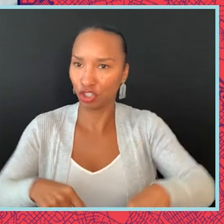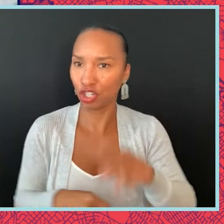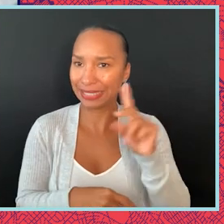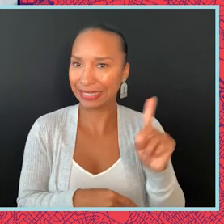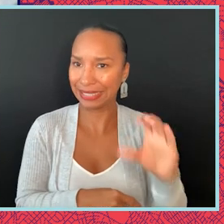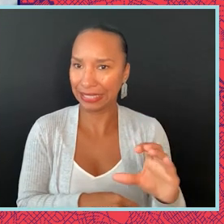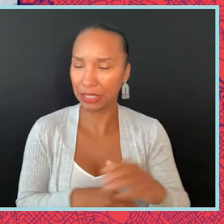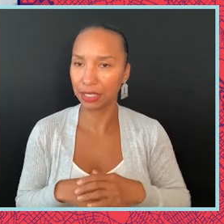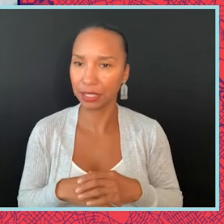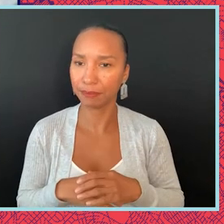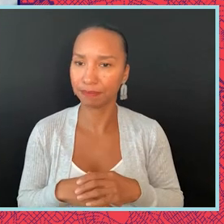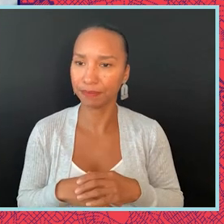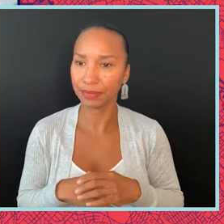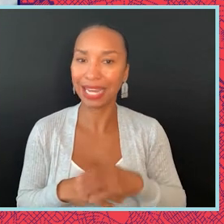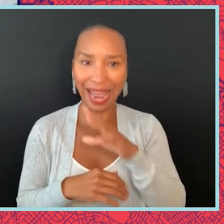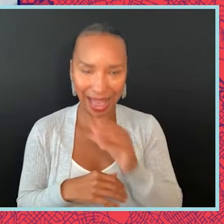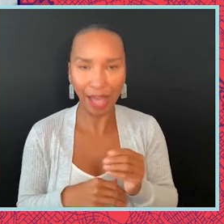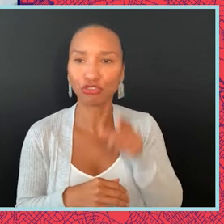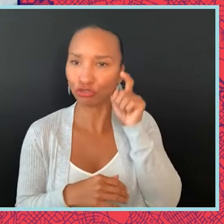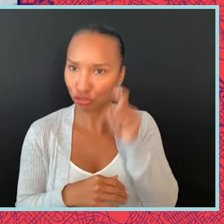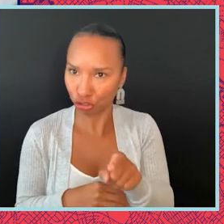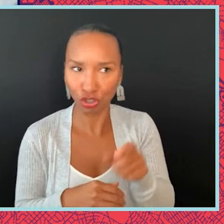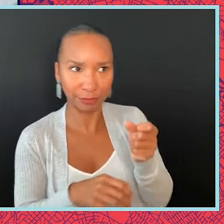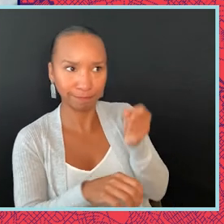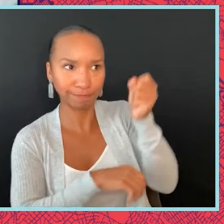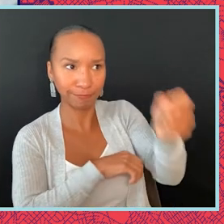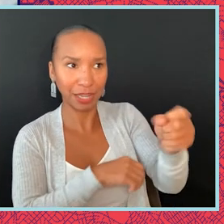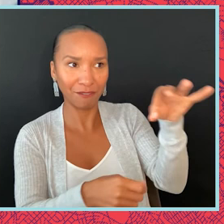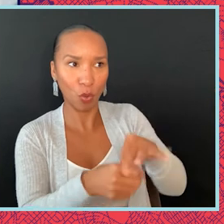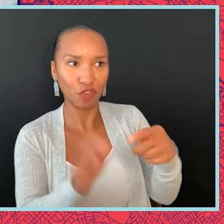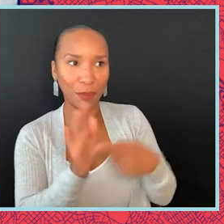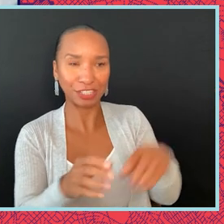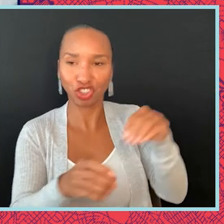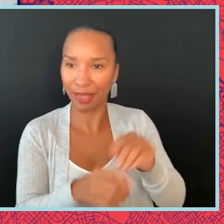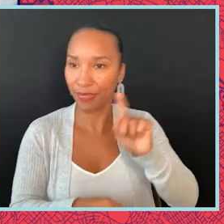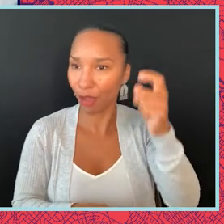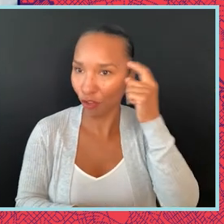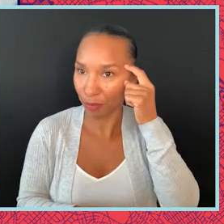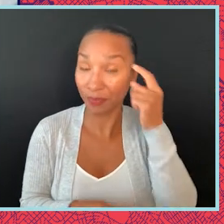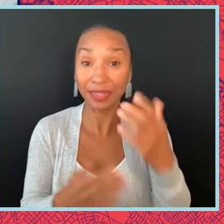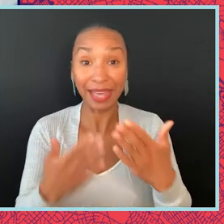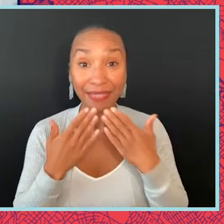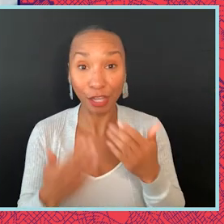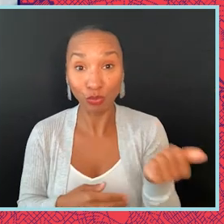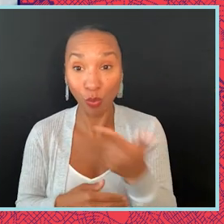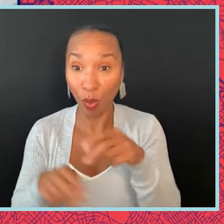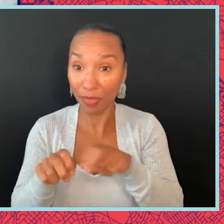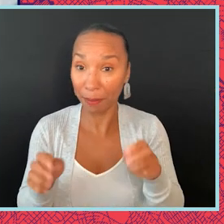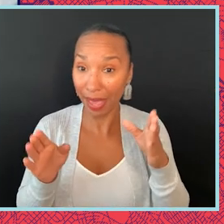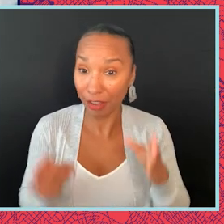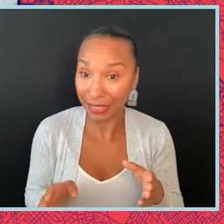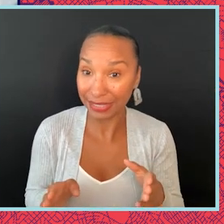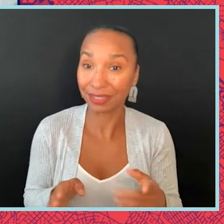of Columbia, and that we should have voting representation in our government. So once again,